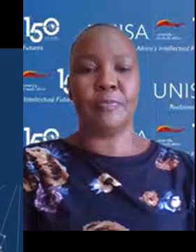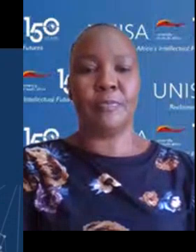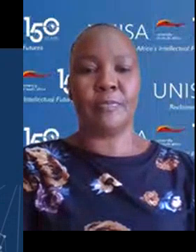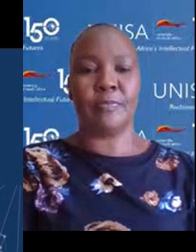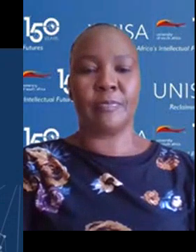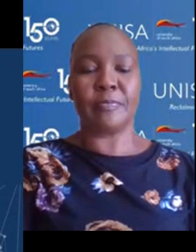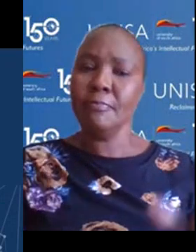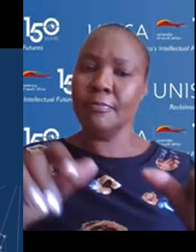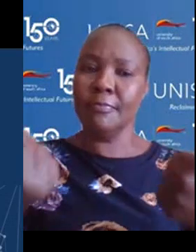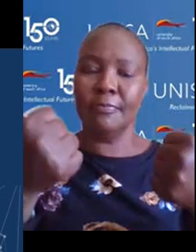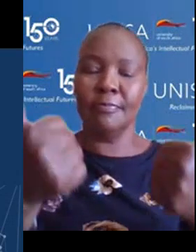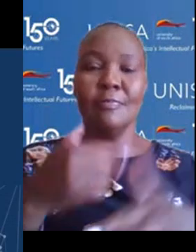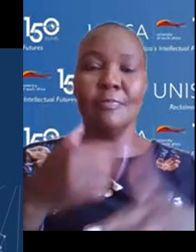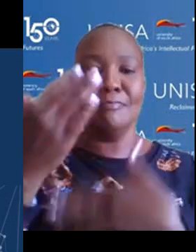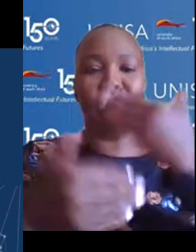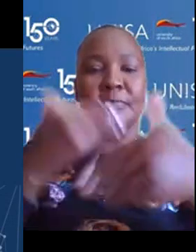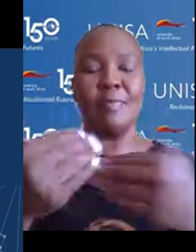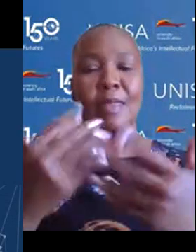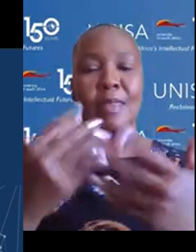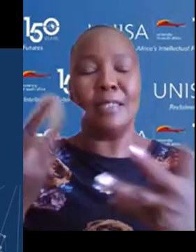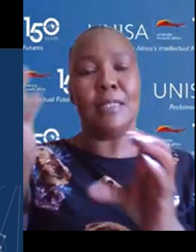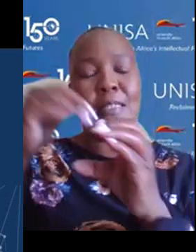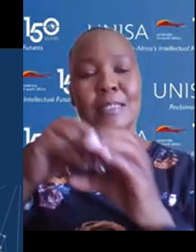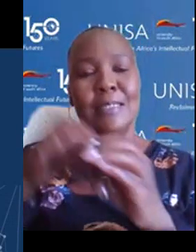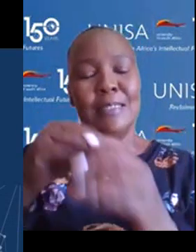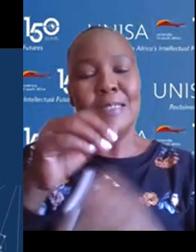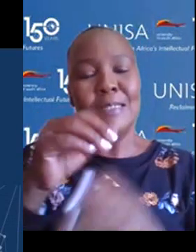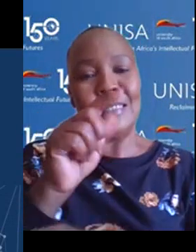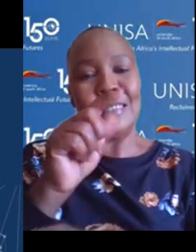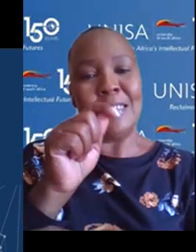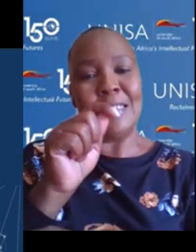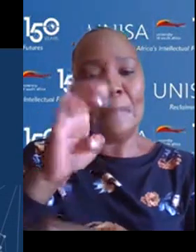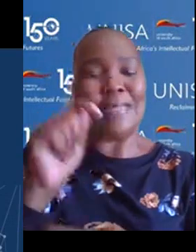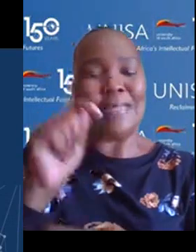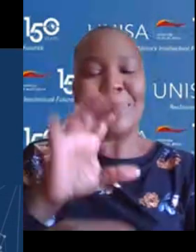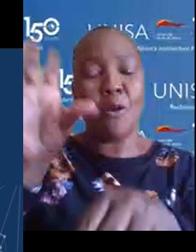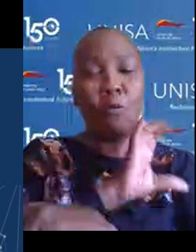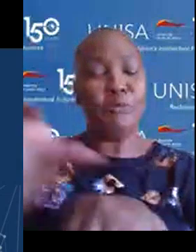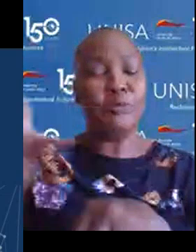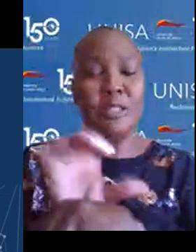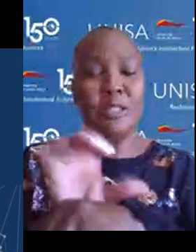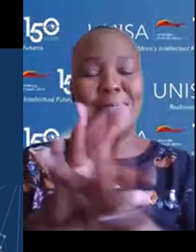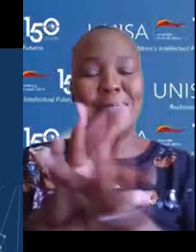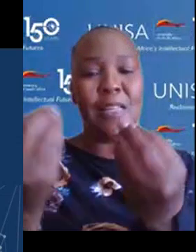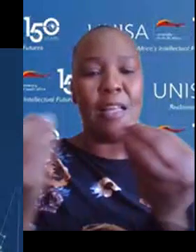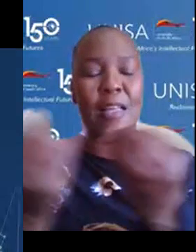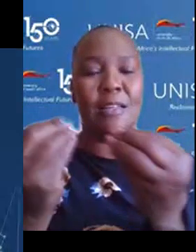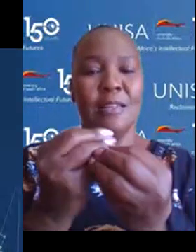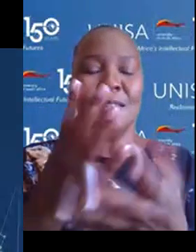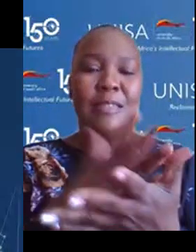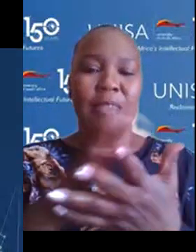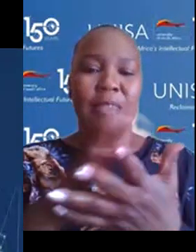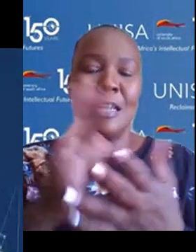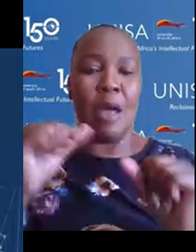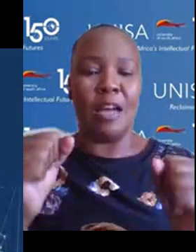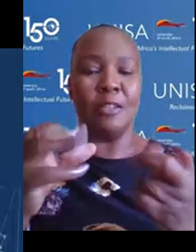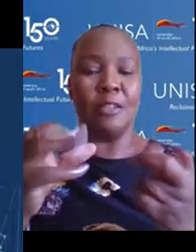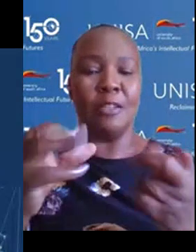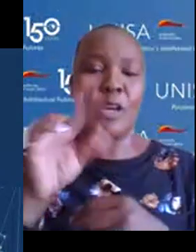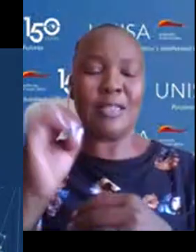All right, so there we go. That also does include a tablet, by the way. It's also a computing device, and it also has similar types of hardware, just in a lot